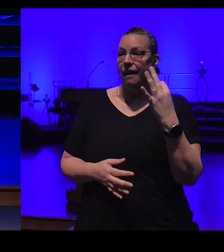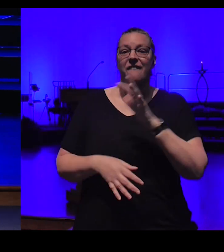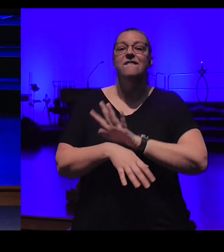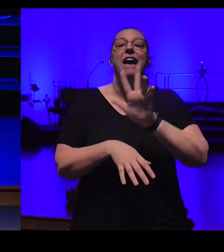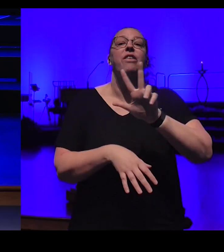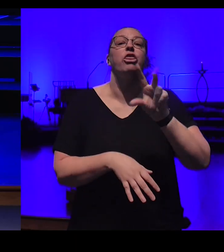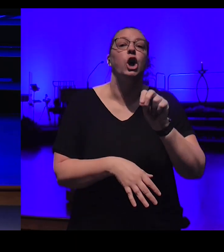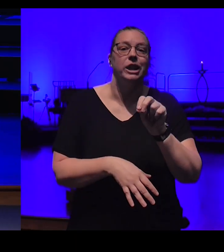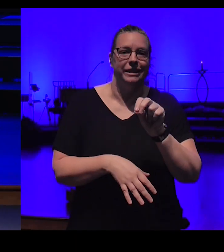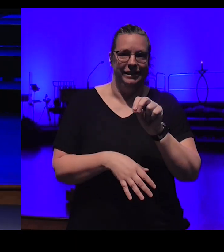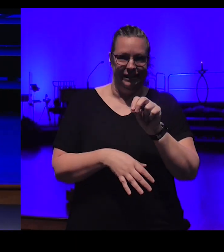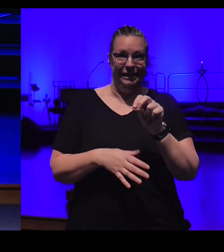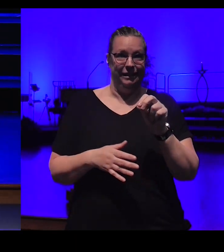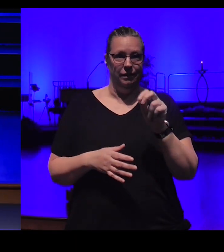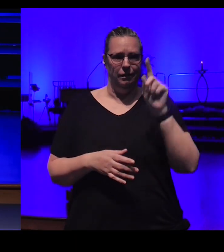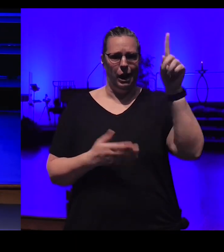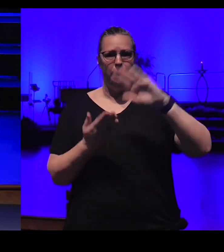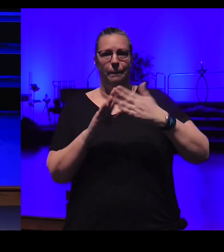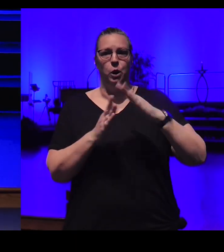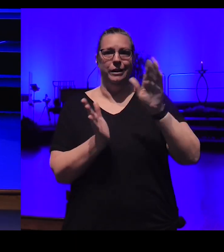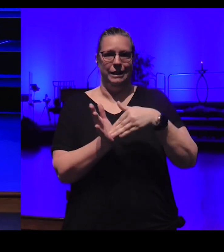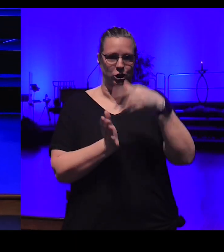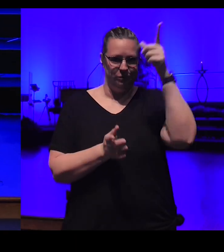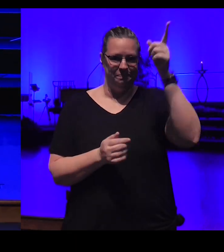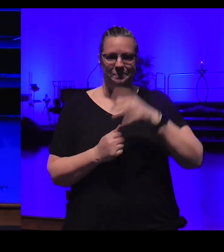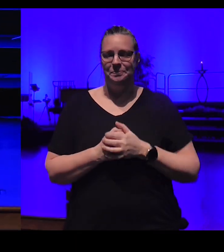Yes, Thank you.